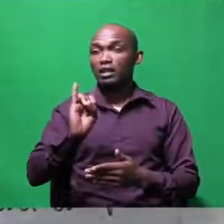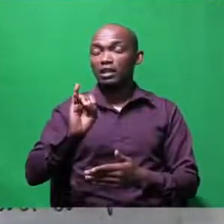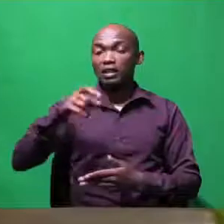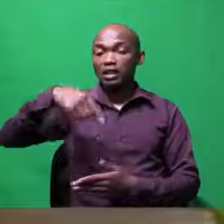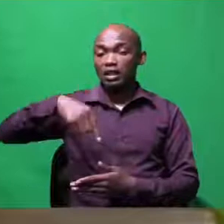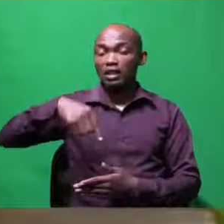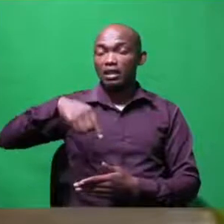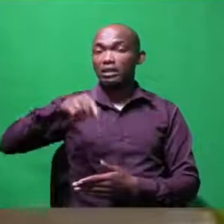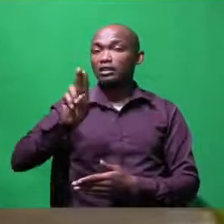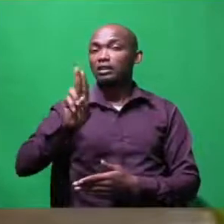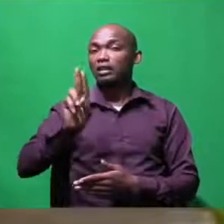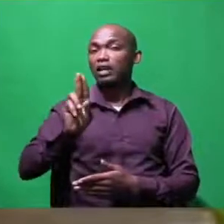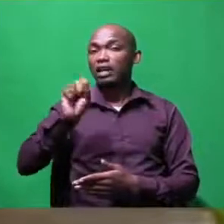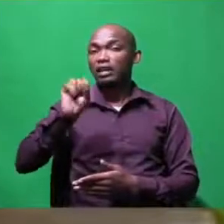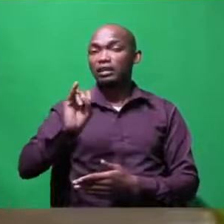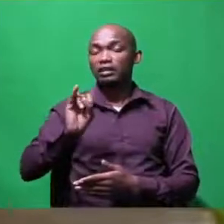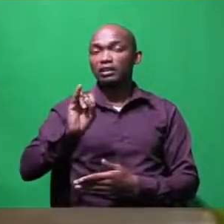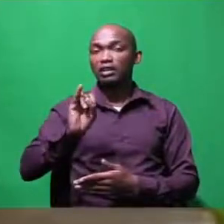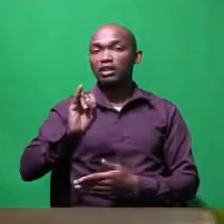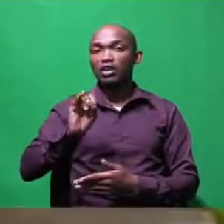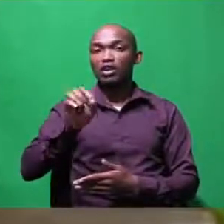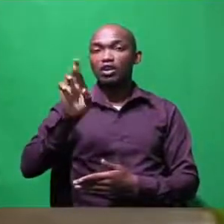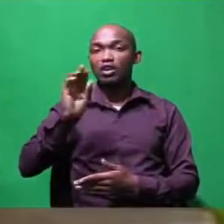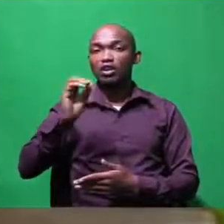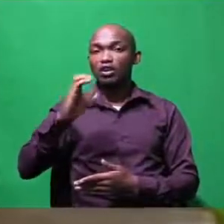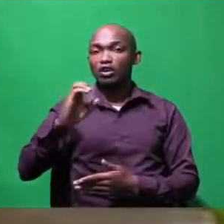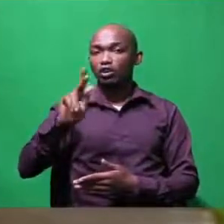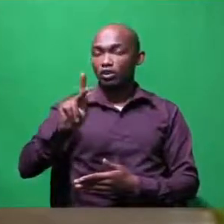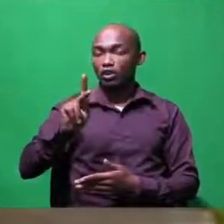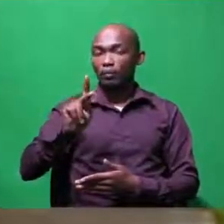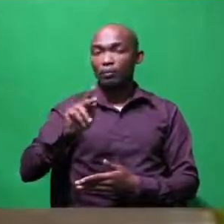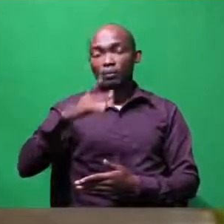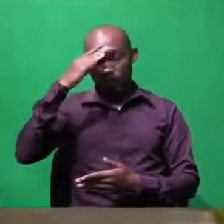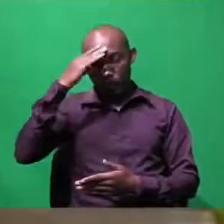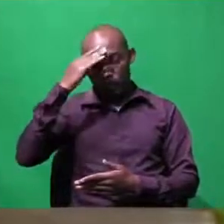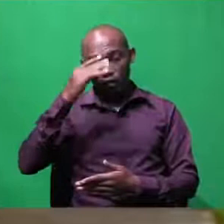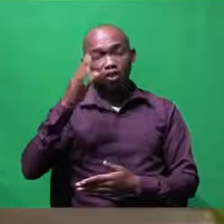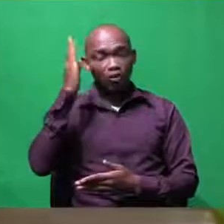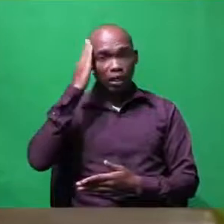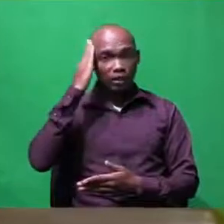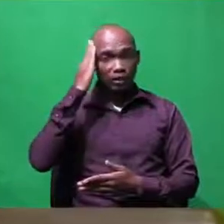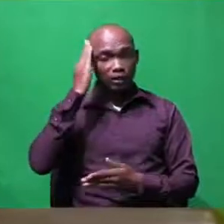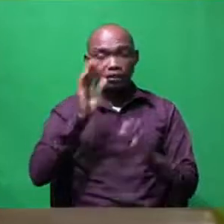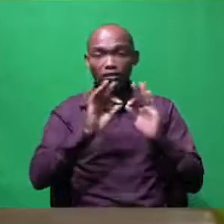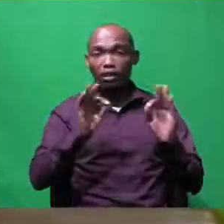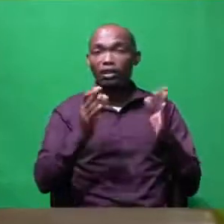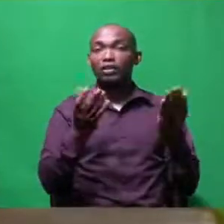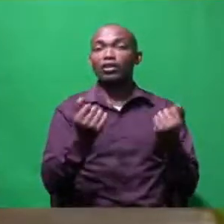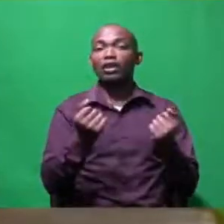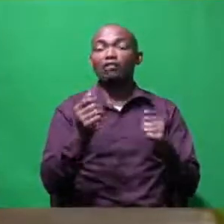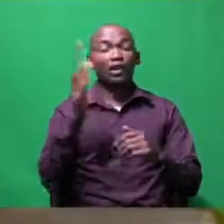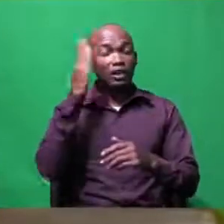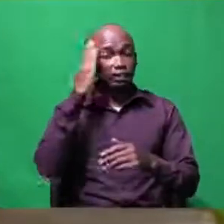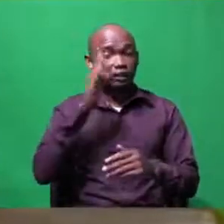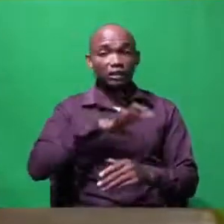come from the igneous rock. So my students, I think we are aware now, already know about the